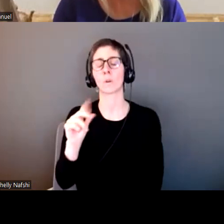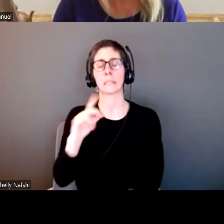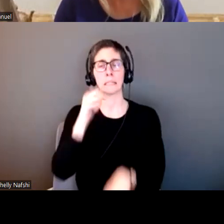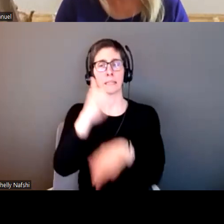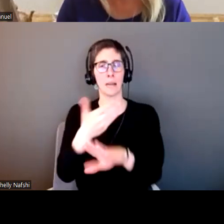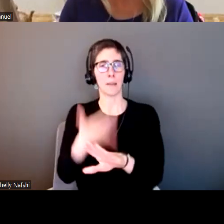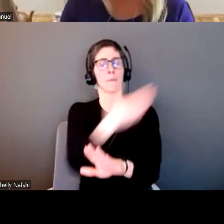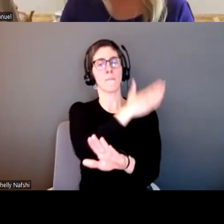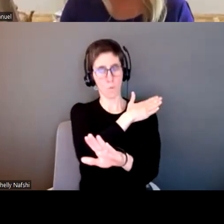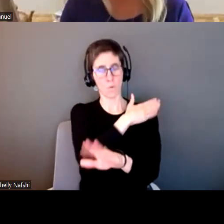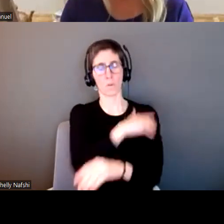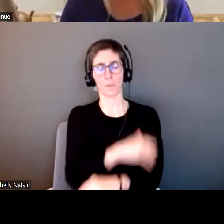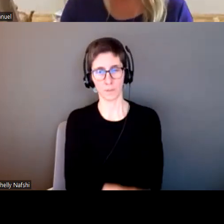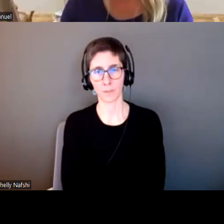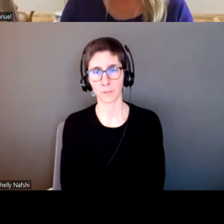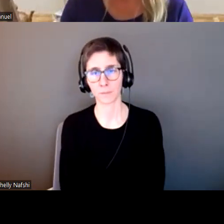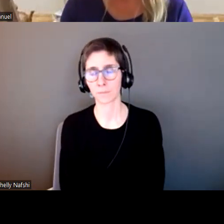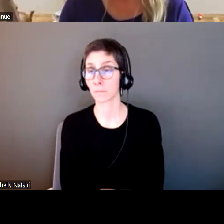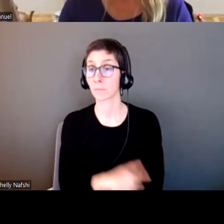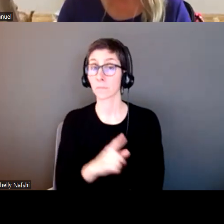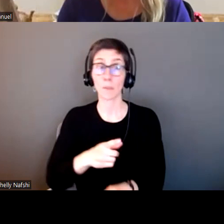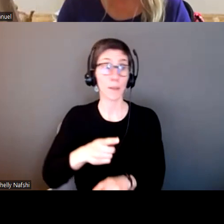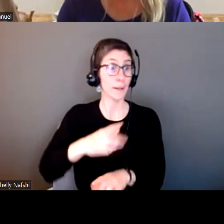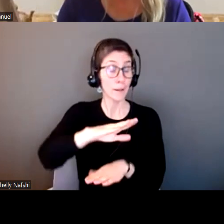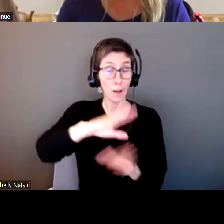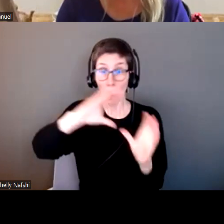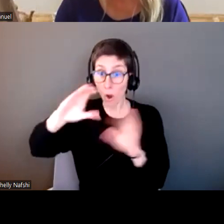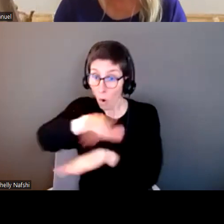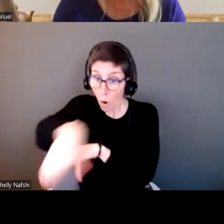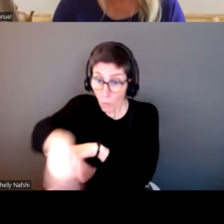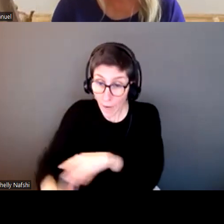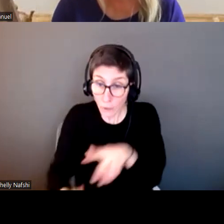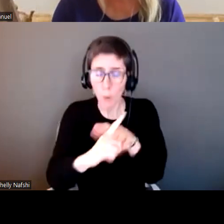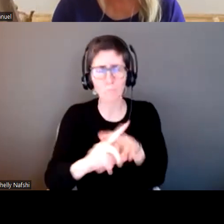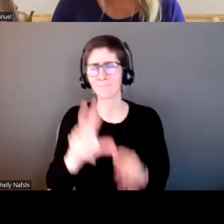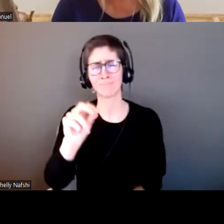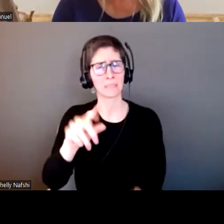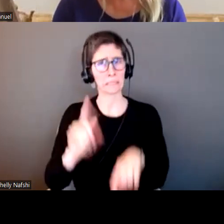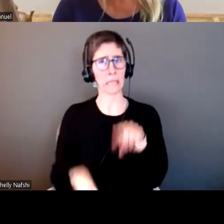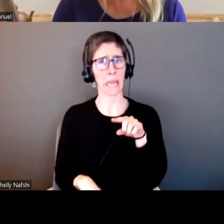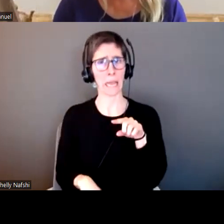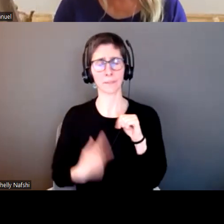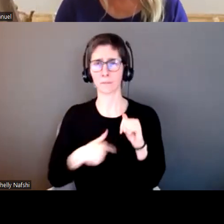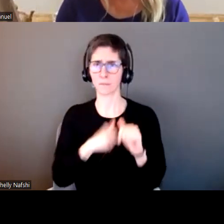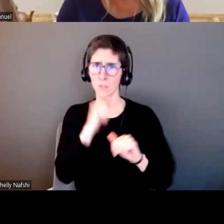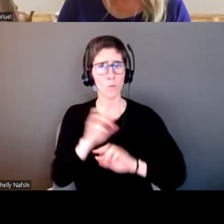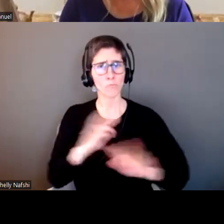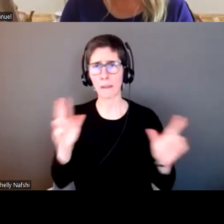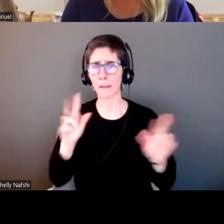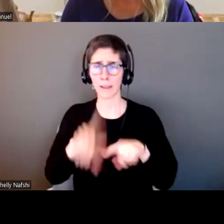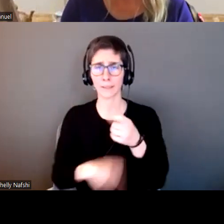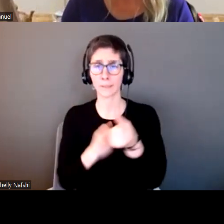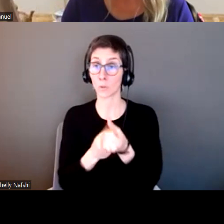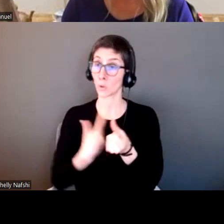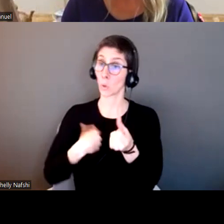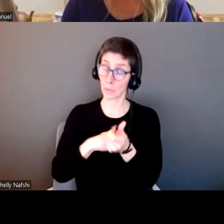staffing, but it's a planned move. And so we work with community partners who might be working with an older